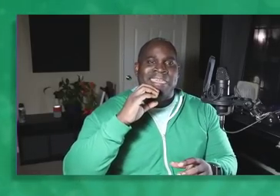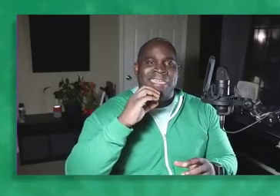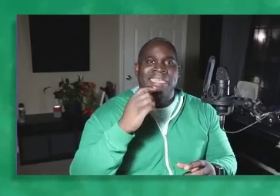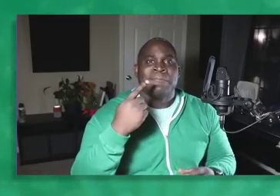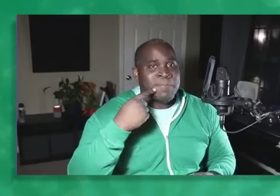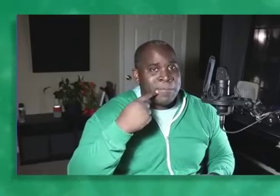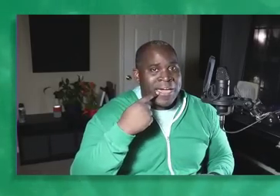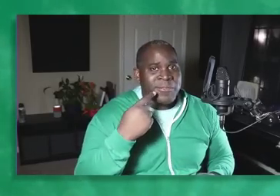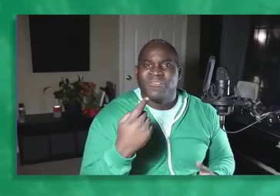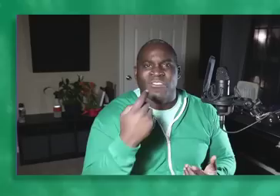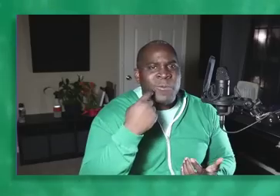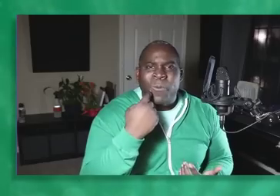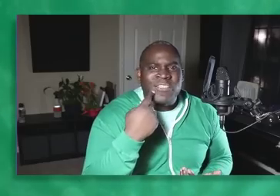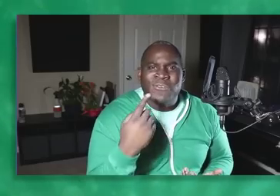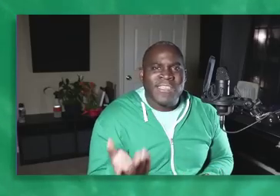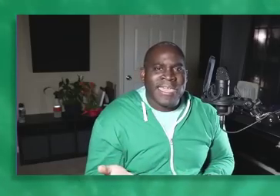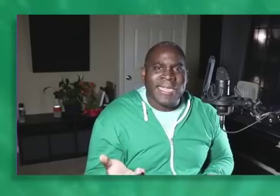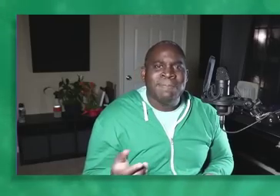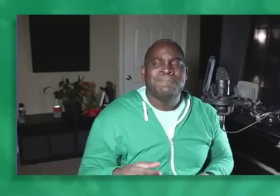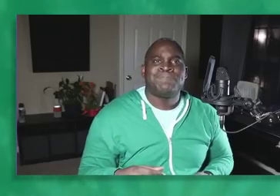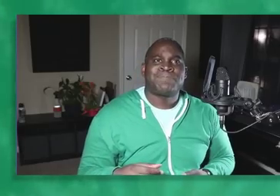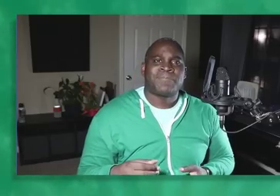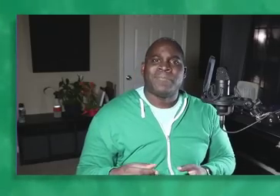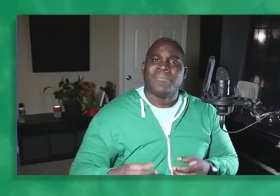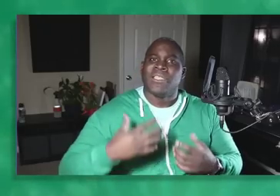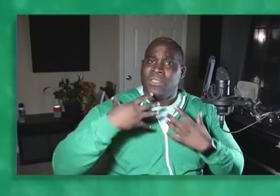can say mouth, just why'd you say